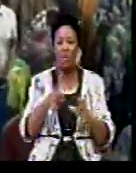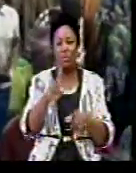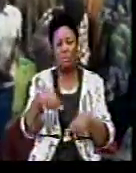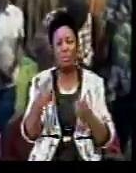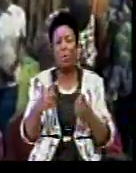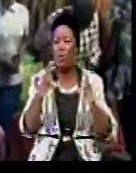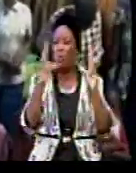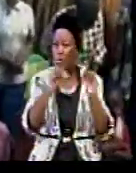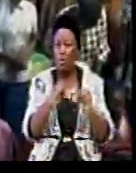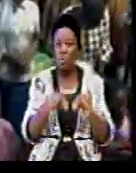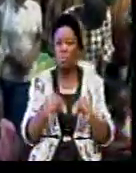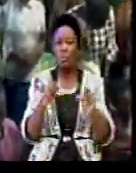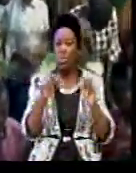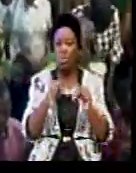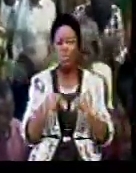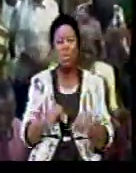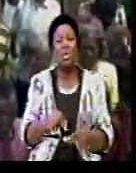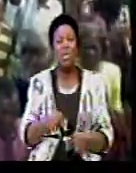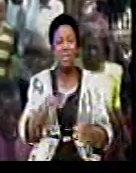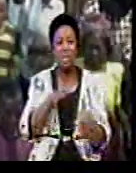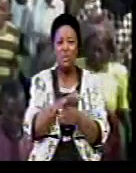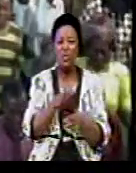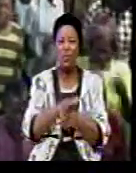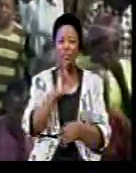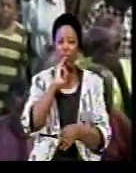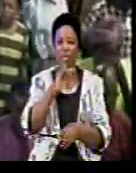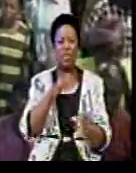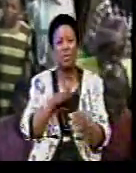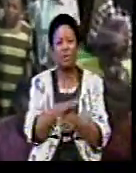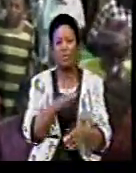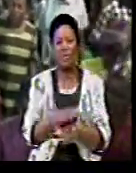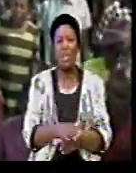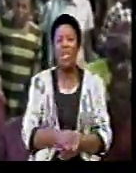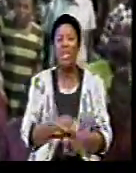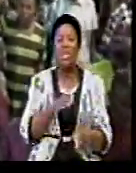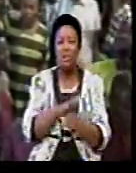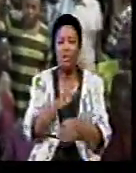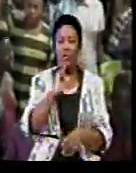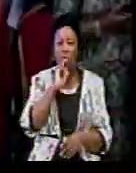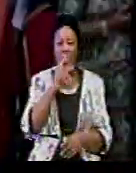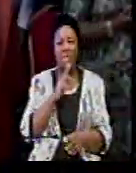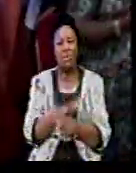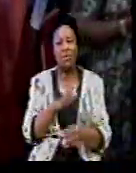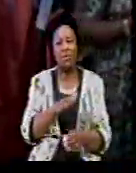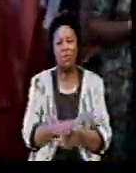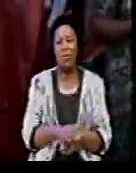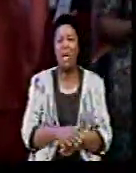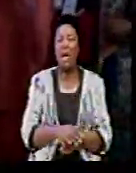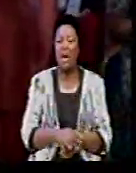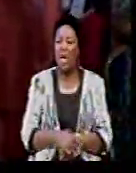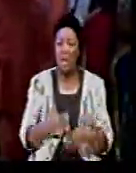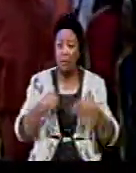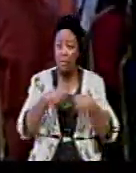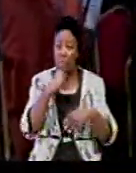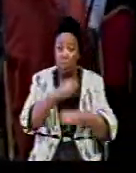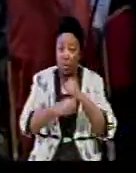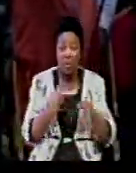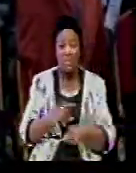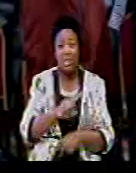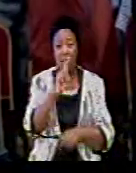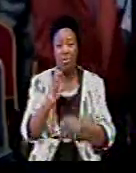go. Father, I will not let you go. No! Enough is enough. Enough